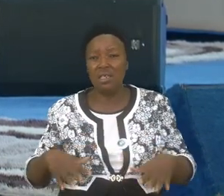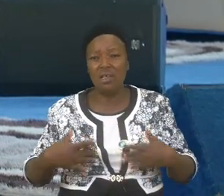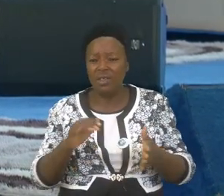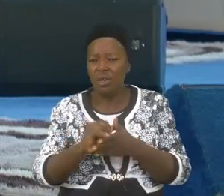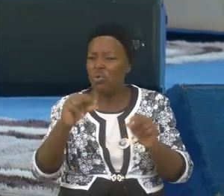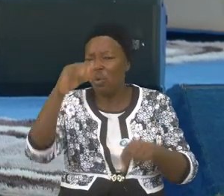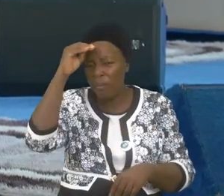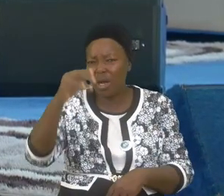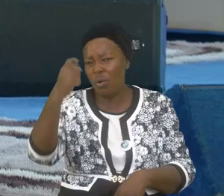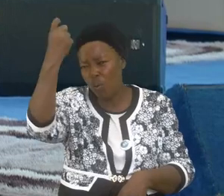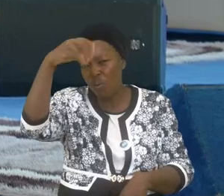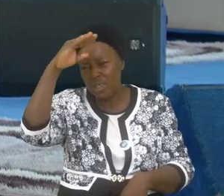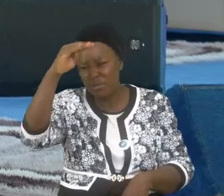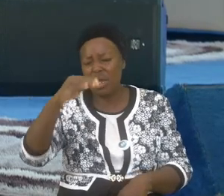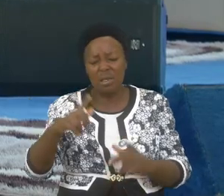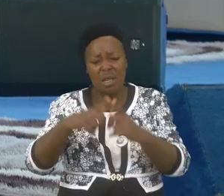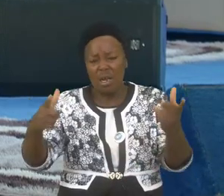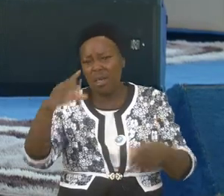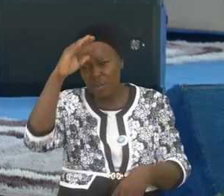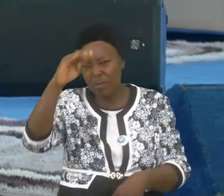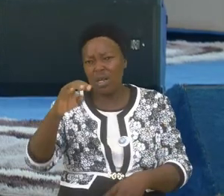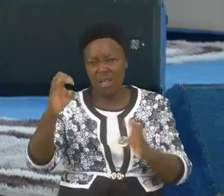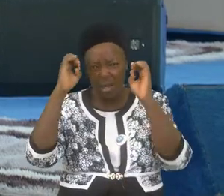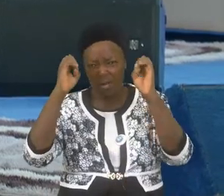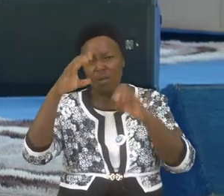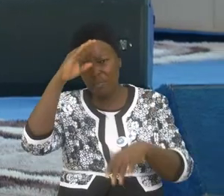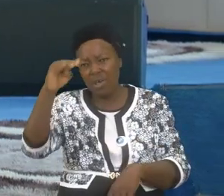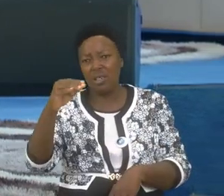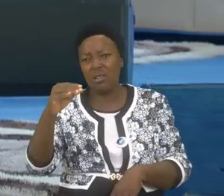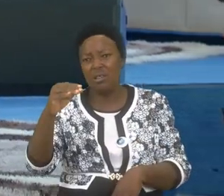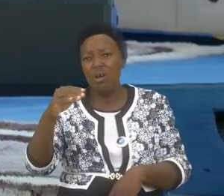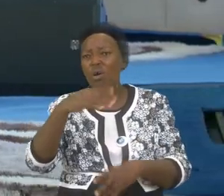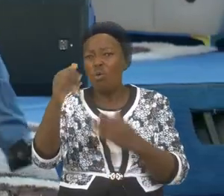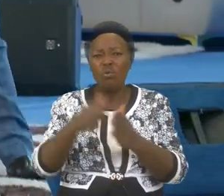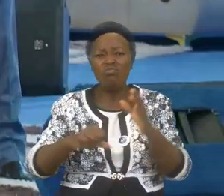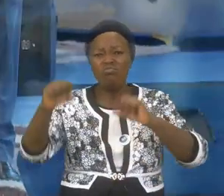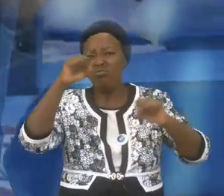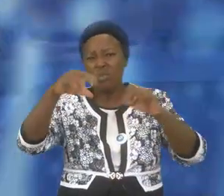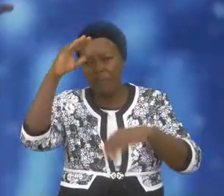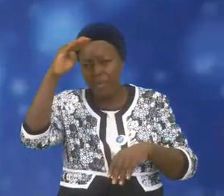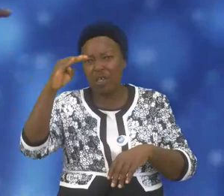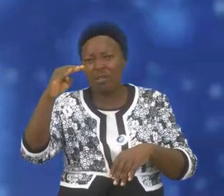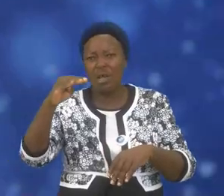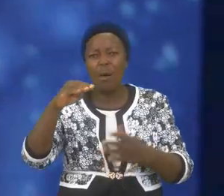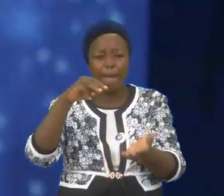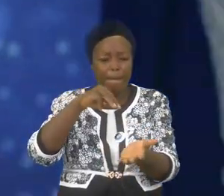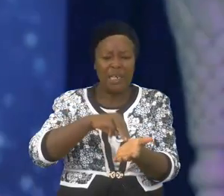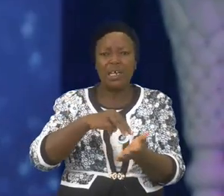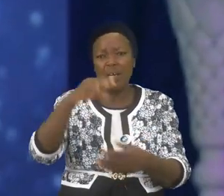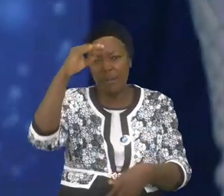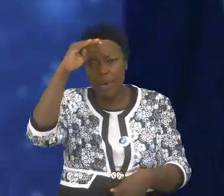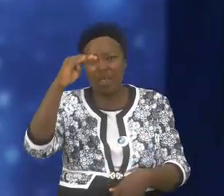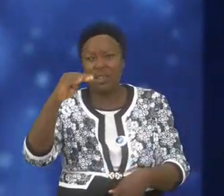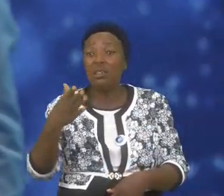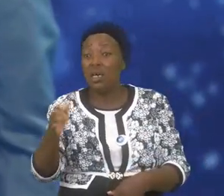man, scientific man, medical man, there are things in this life that come to us.